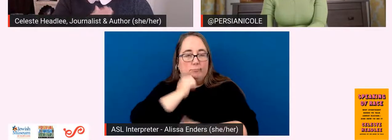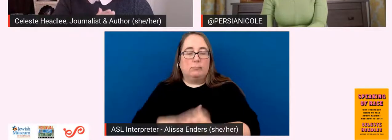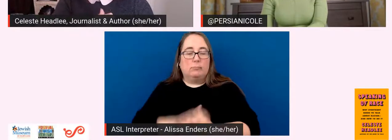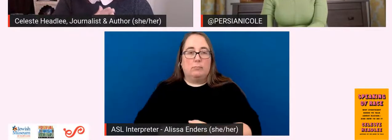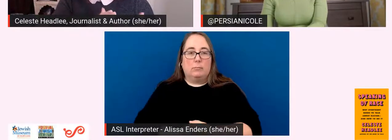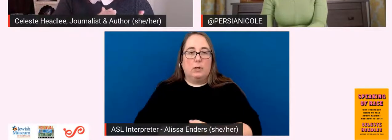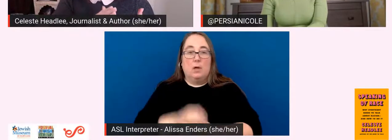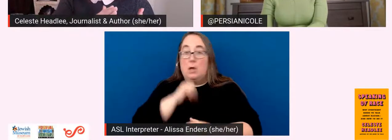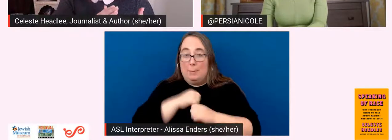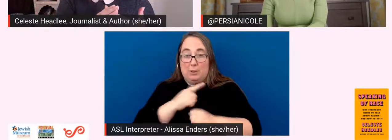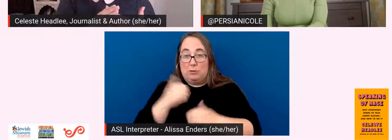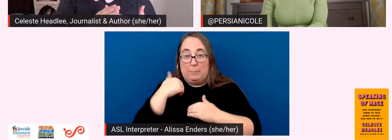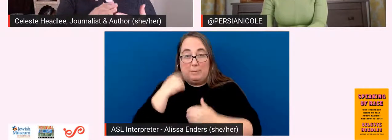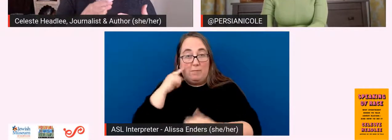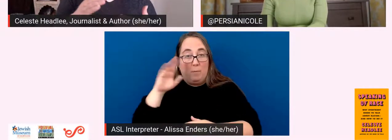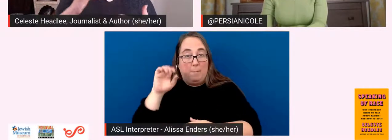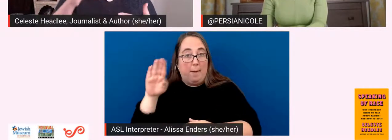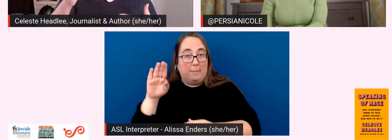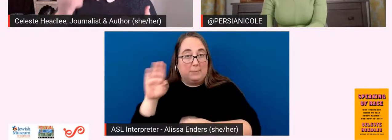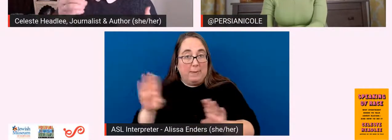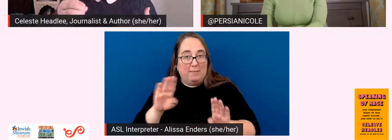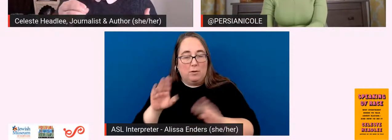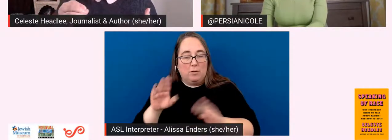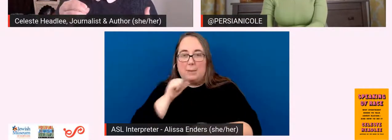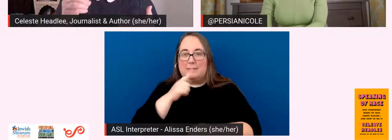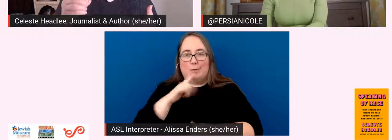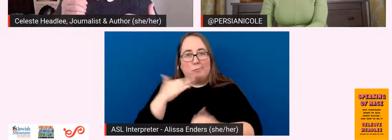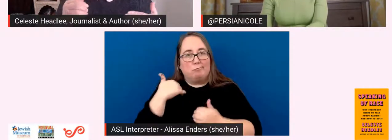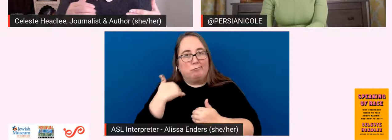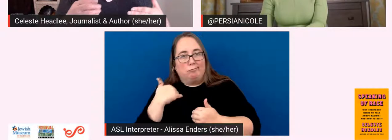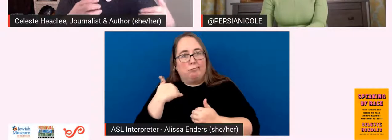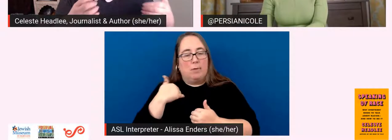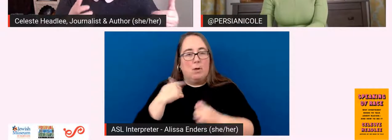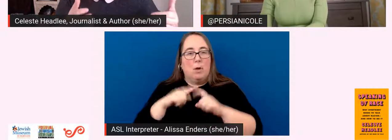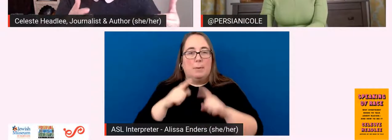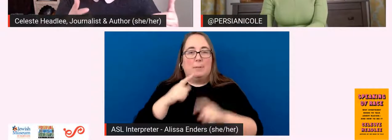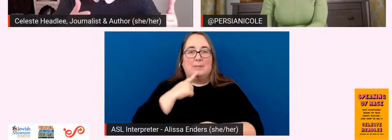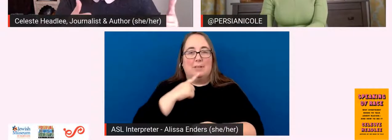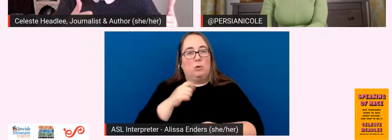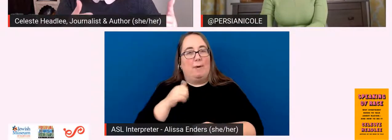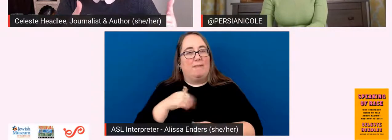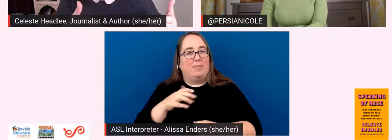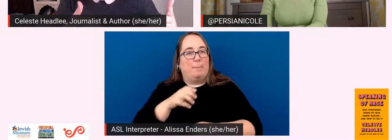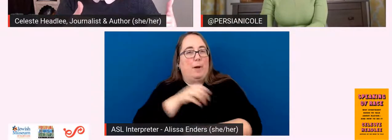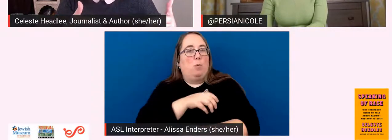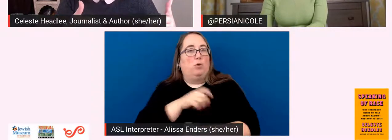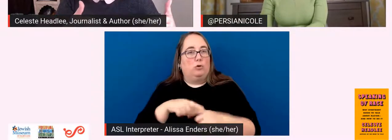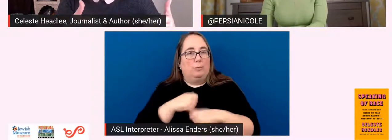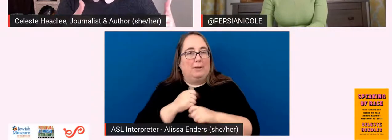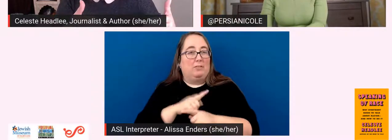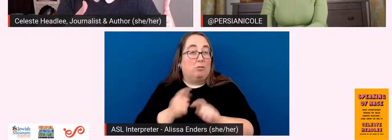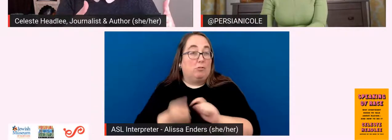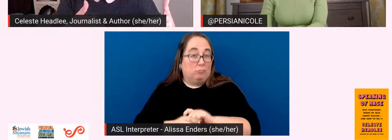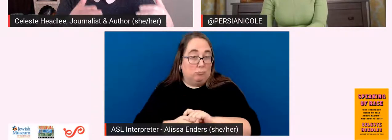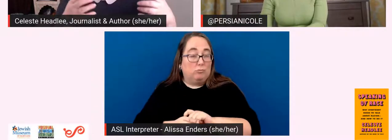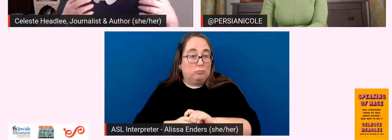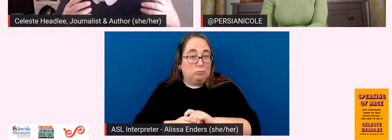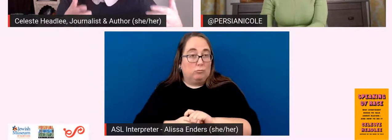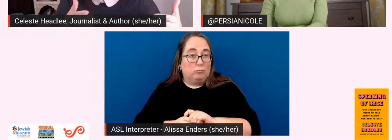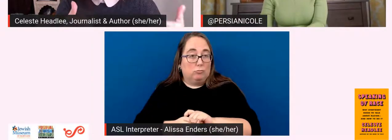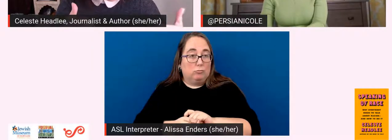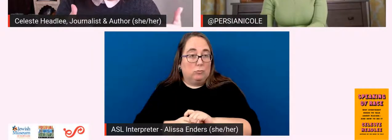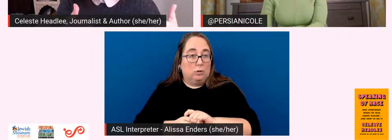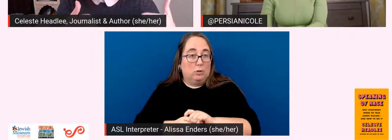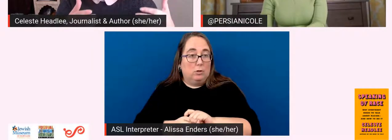you responsible for his behavior. I'm not saying you're obligated. I'm just saying you have the power to make the change. Mm-hmm.